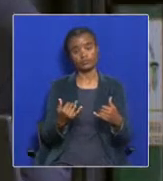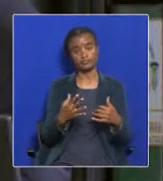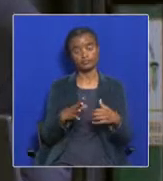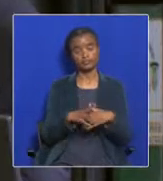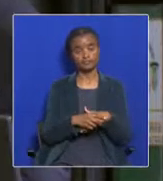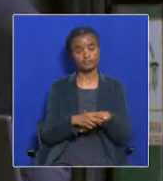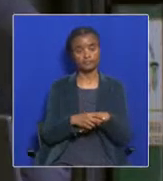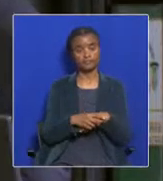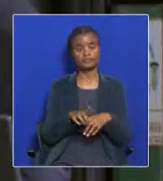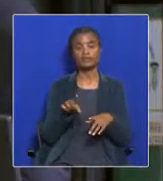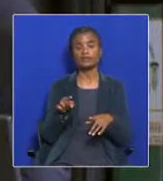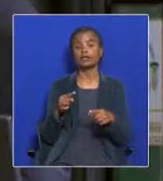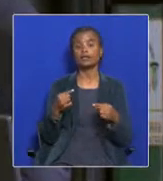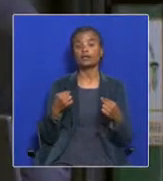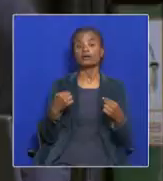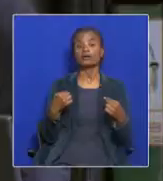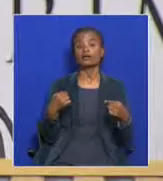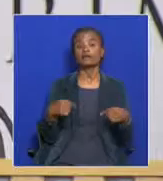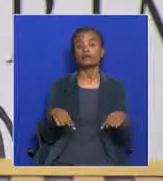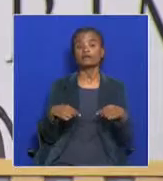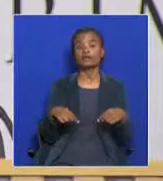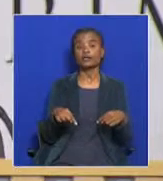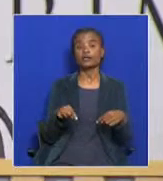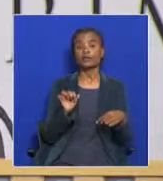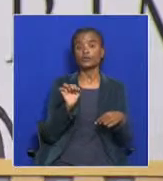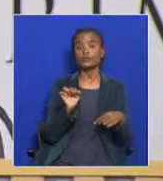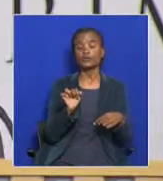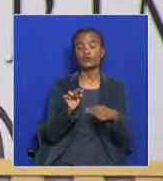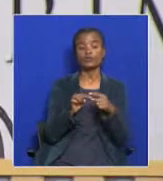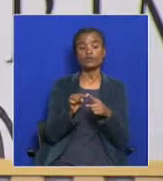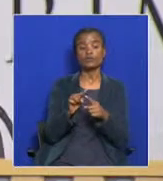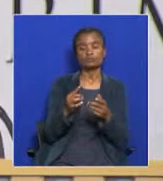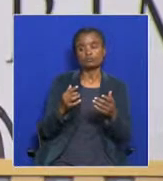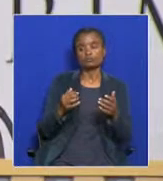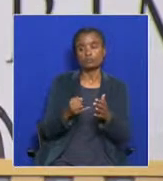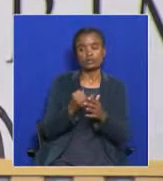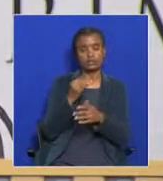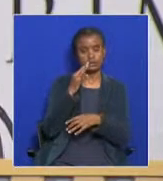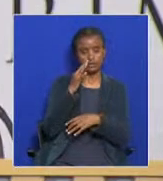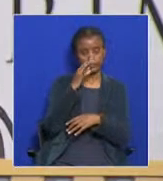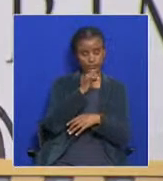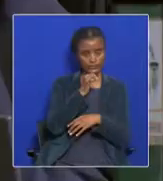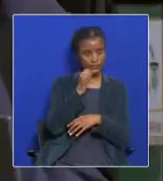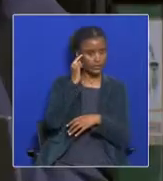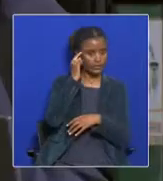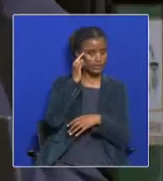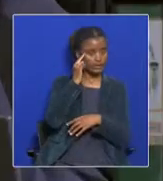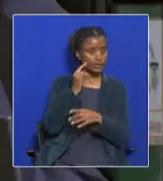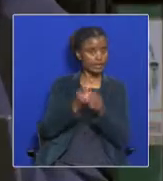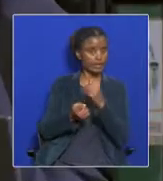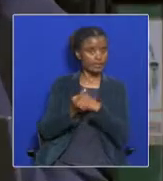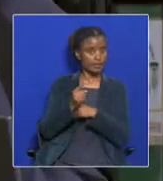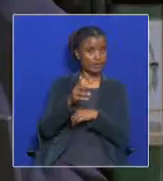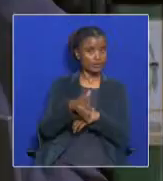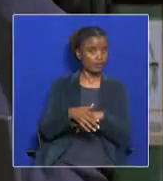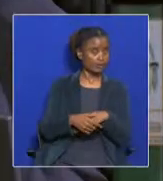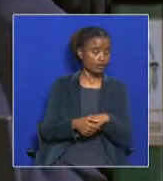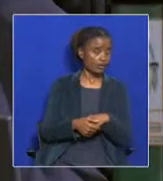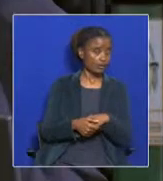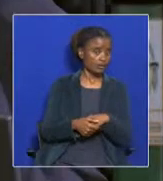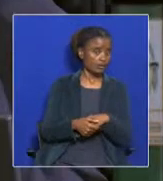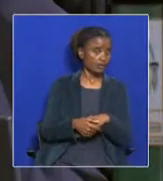based purely on surmise. Pure surmise. Yes. There's a township close